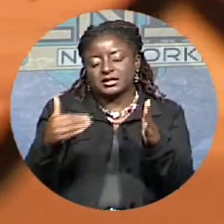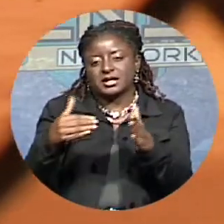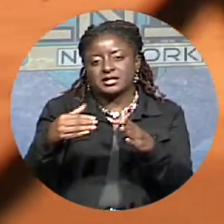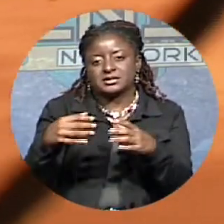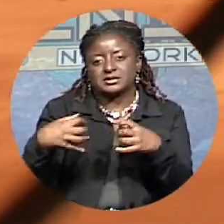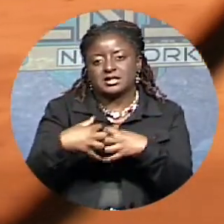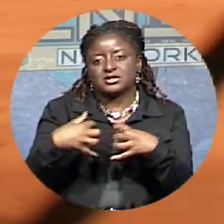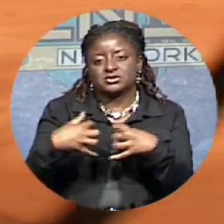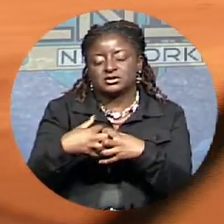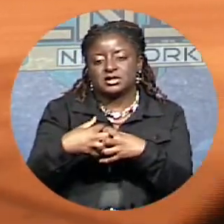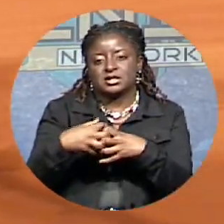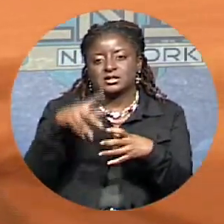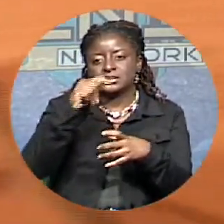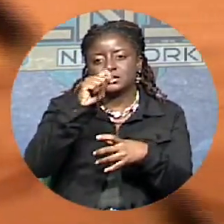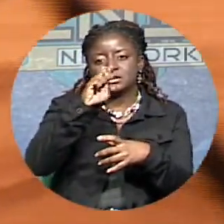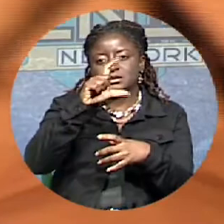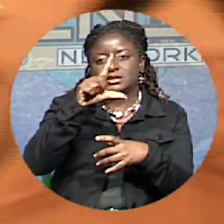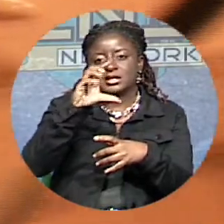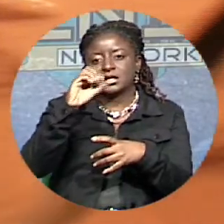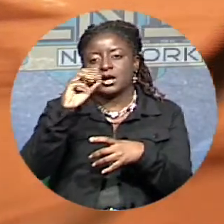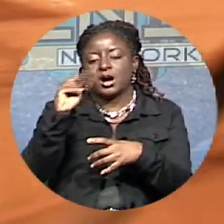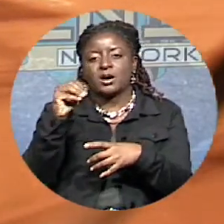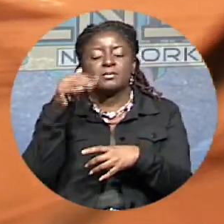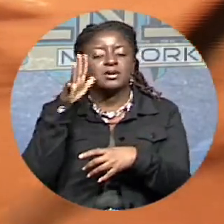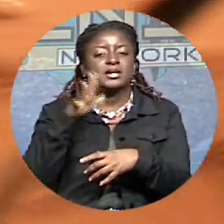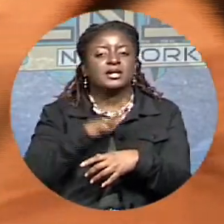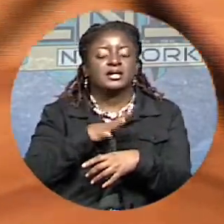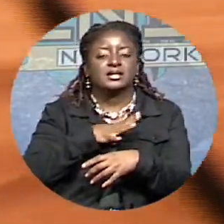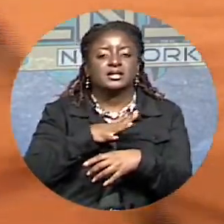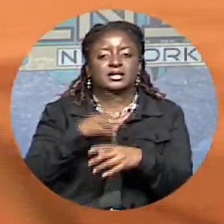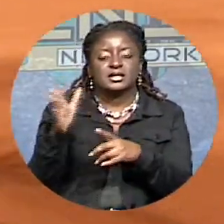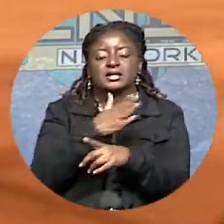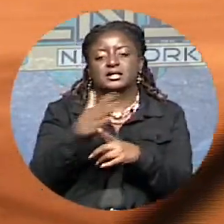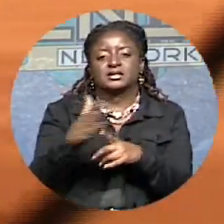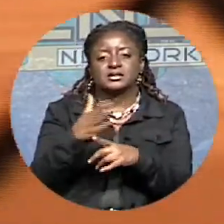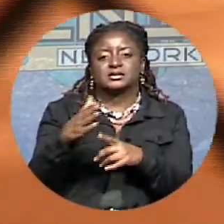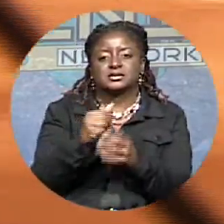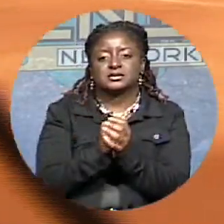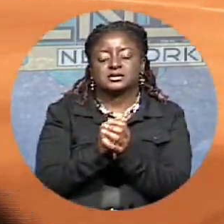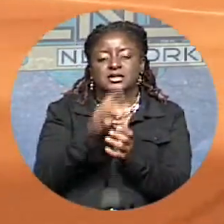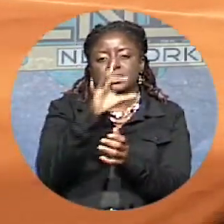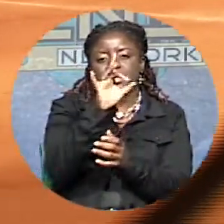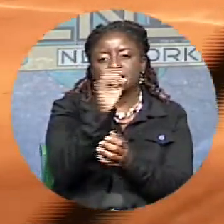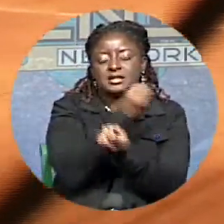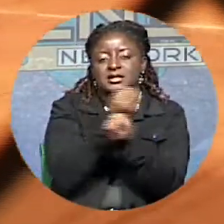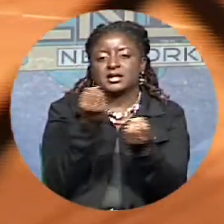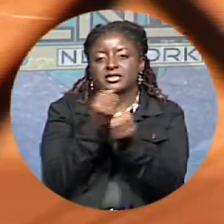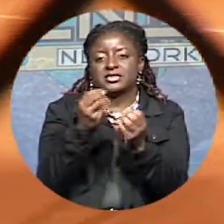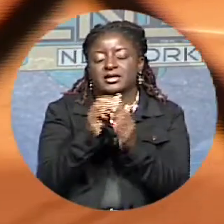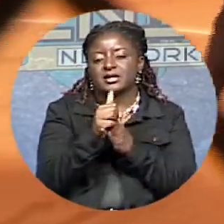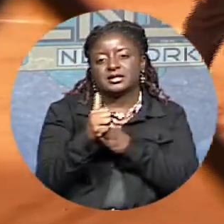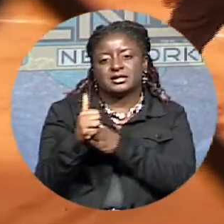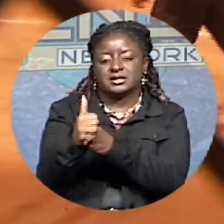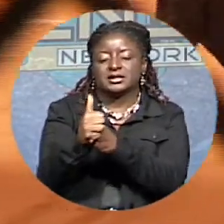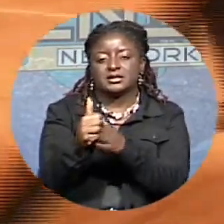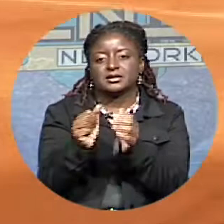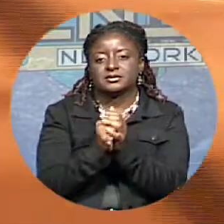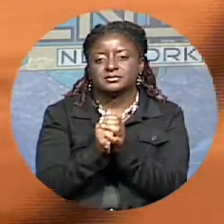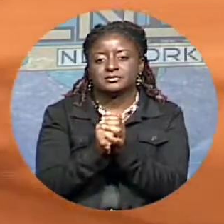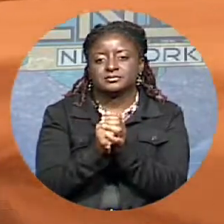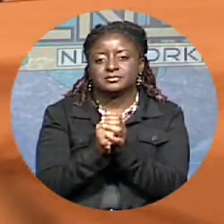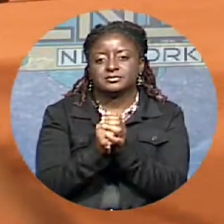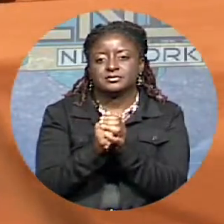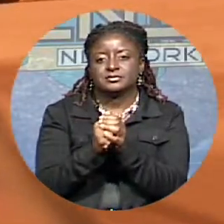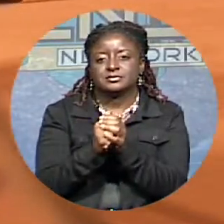Telecom Lady Hitters. The Hitters, they jumped out to an early 8-0 lead, and from there they never looked back. The Hitters picking up a win